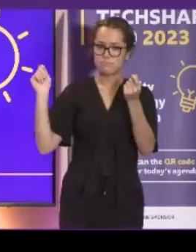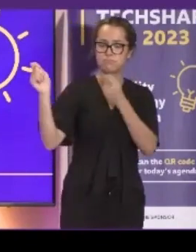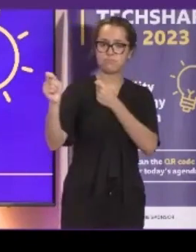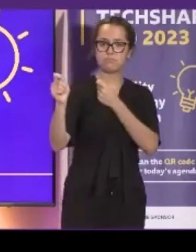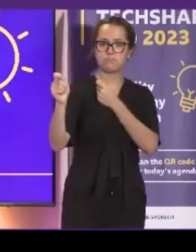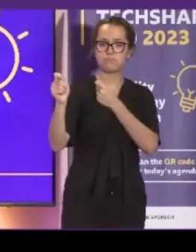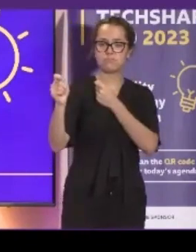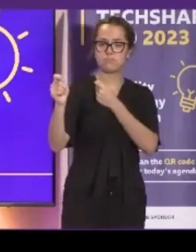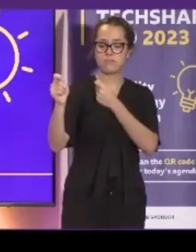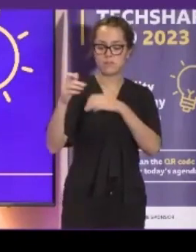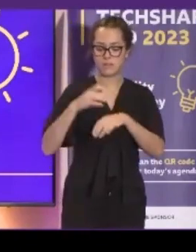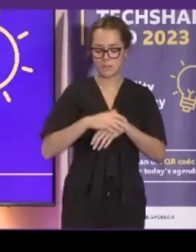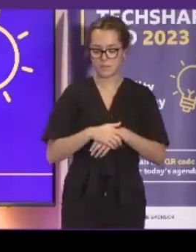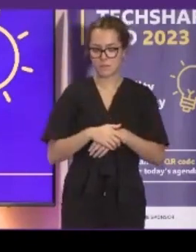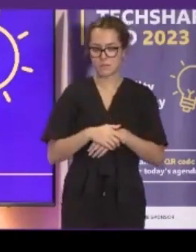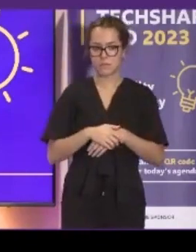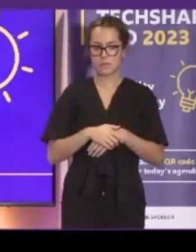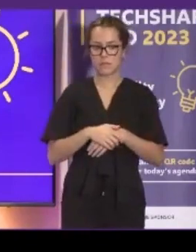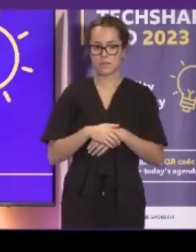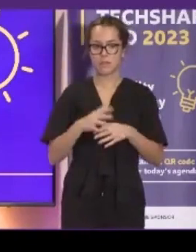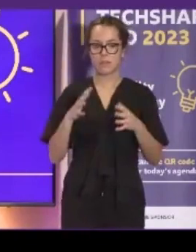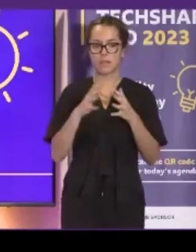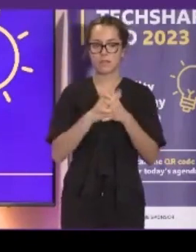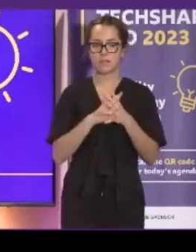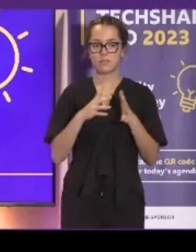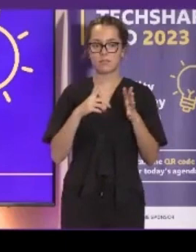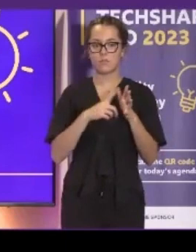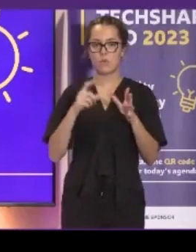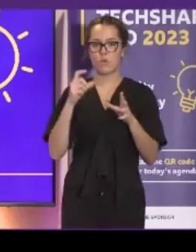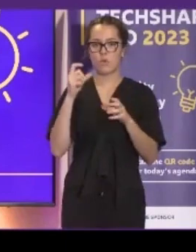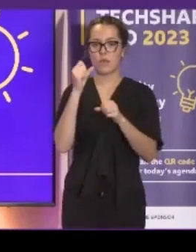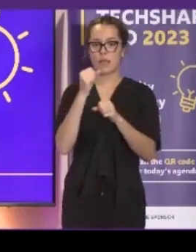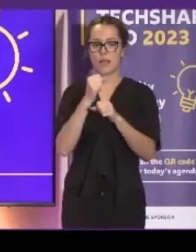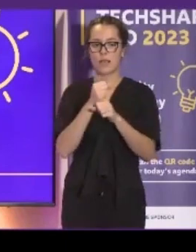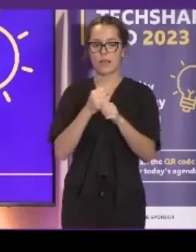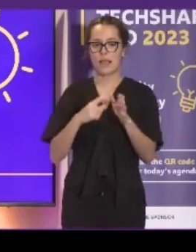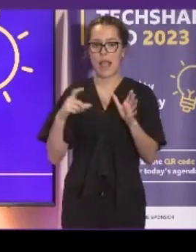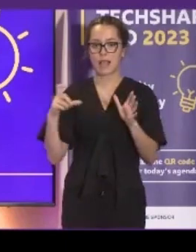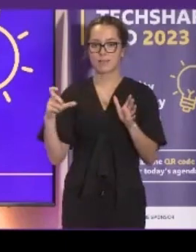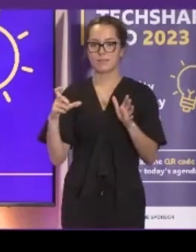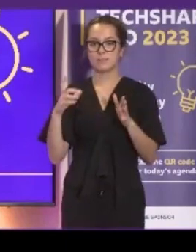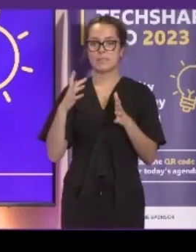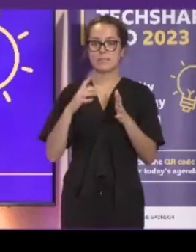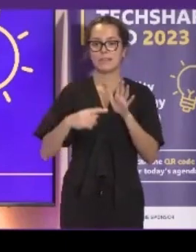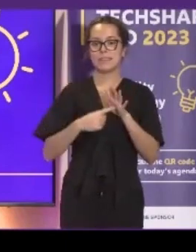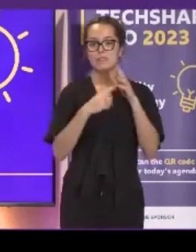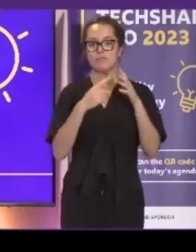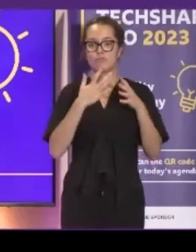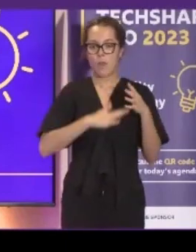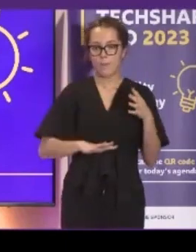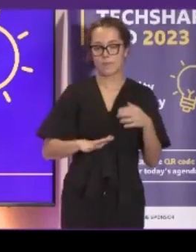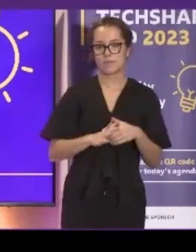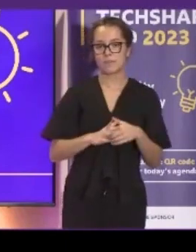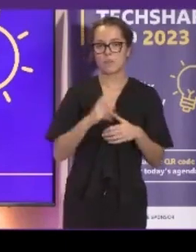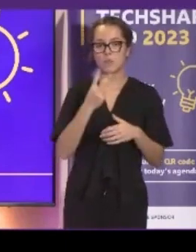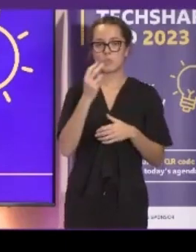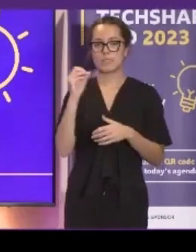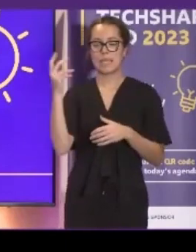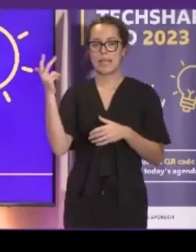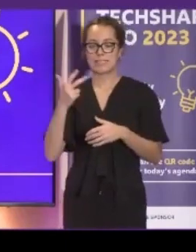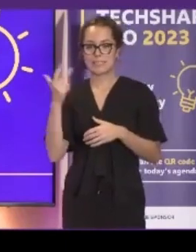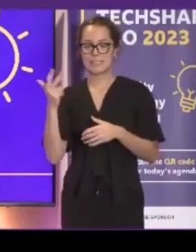key requirement. Yep. There are changes in legislation that support this. So since 2018, there